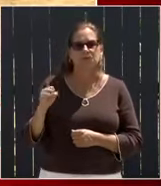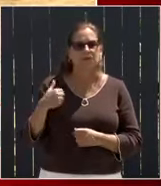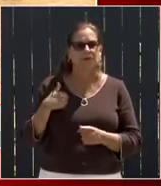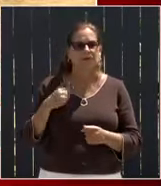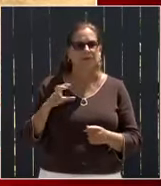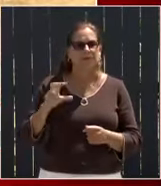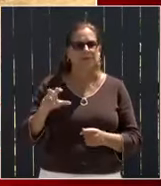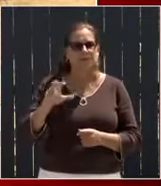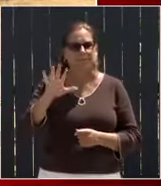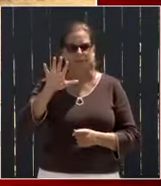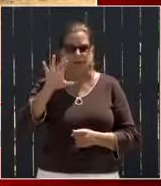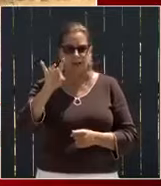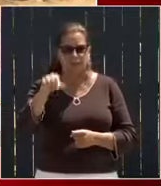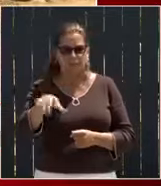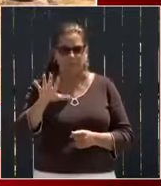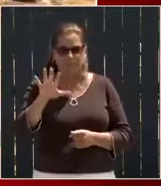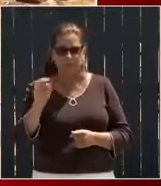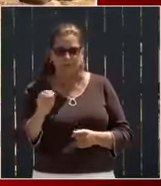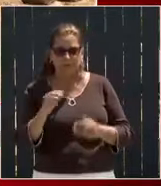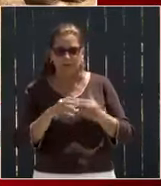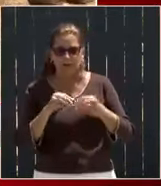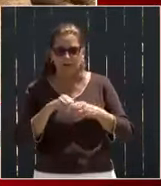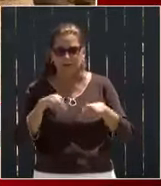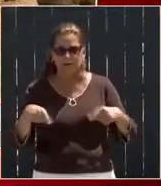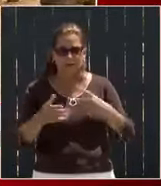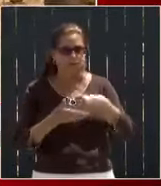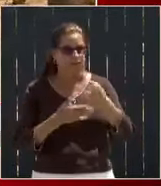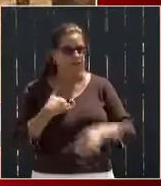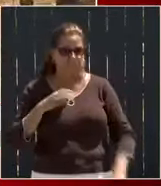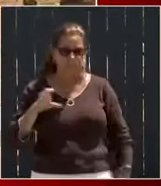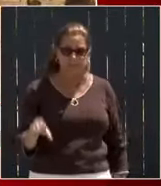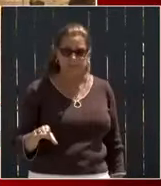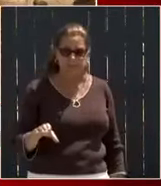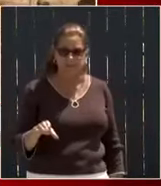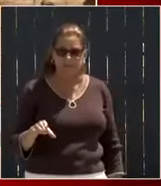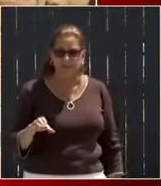million into this project, into this side. I met Gary and Chris in the